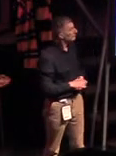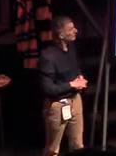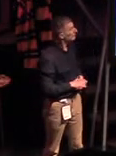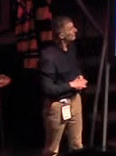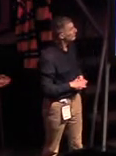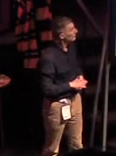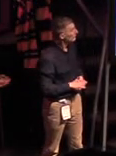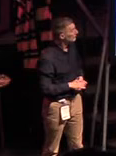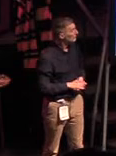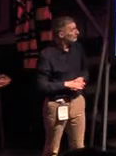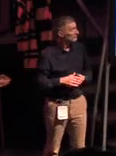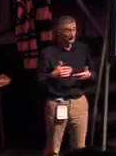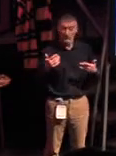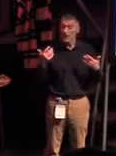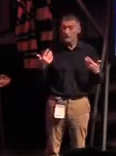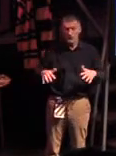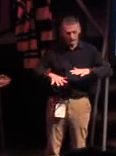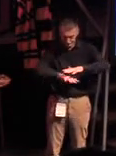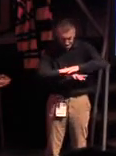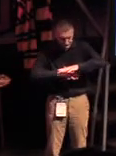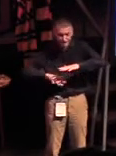once hidden, has been coming to the surface.